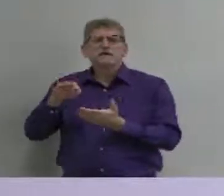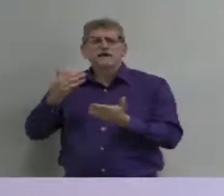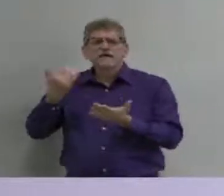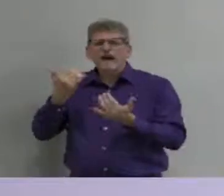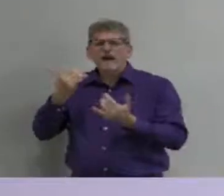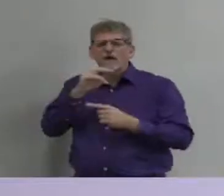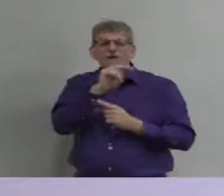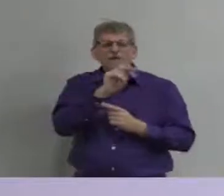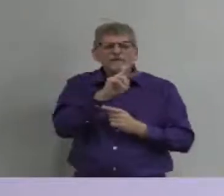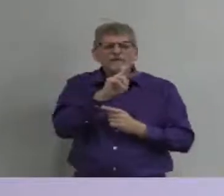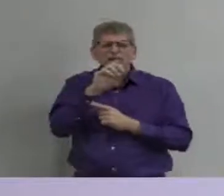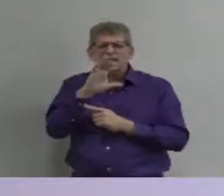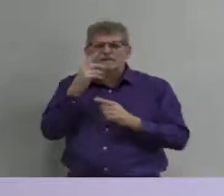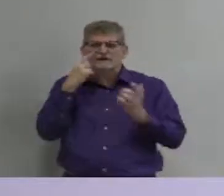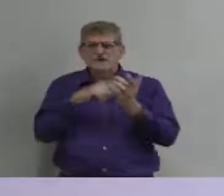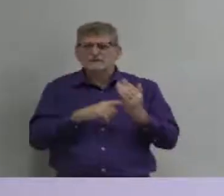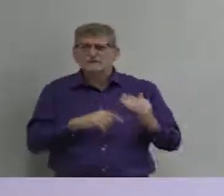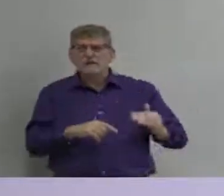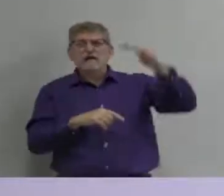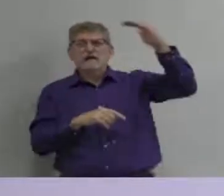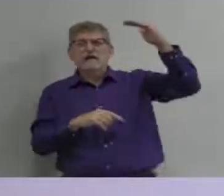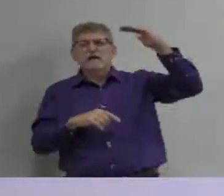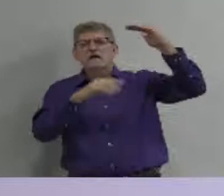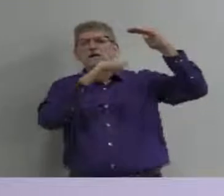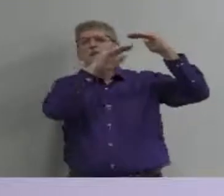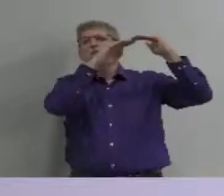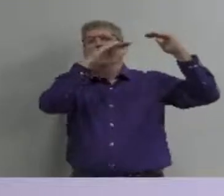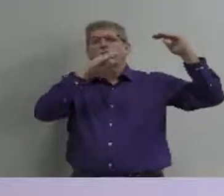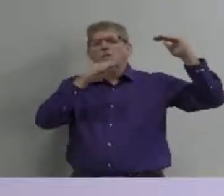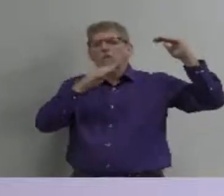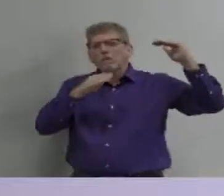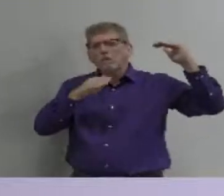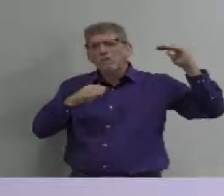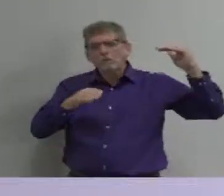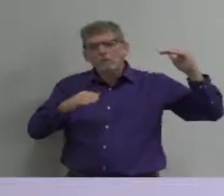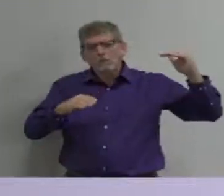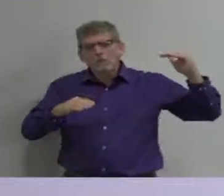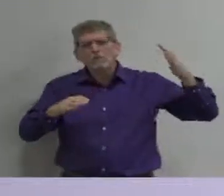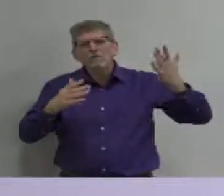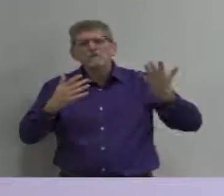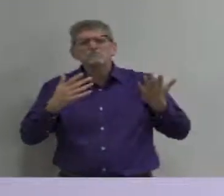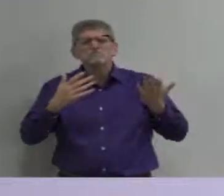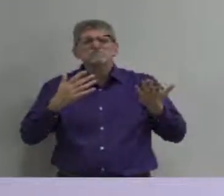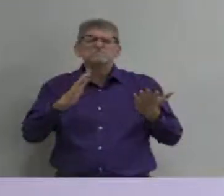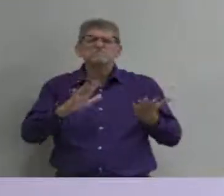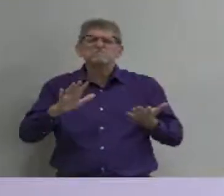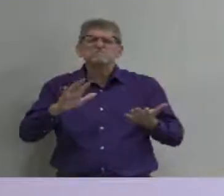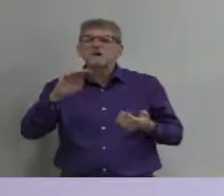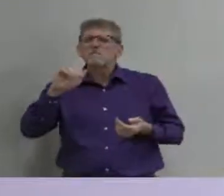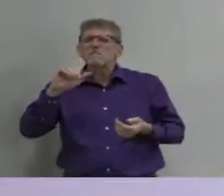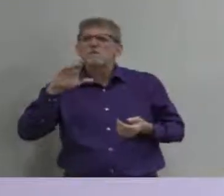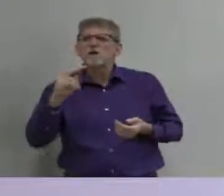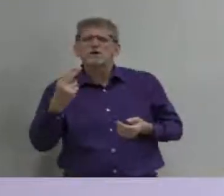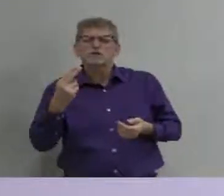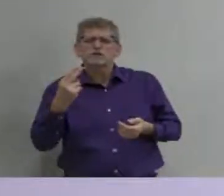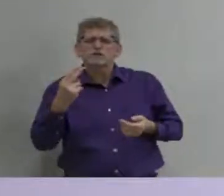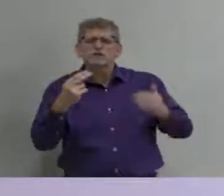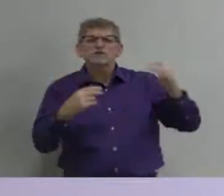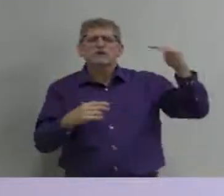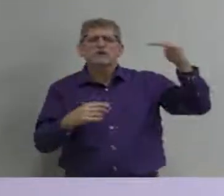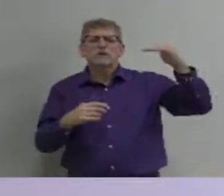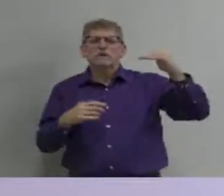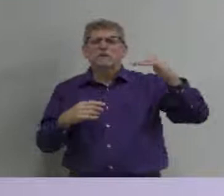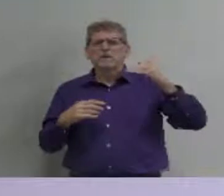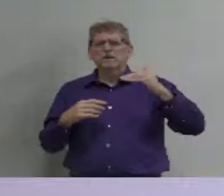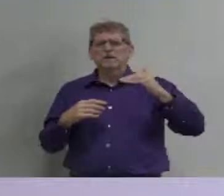then decreasing numbers heading through January and February and into March. The top line there again is the number of patients with COVID-19